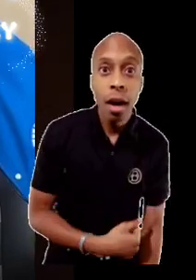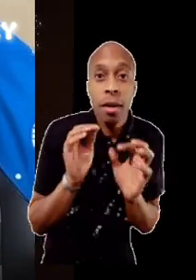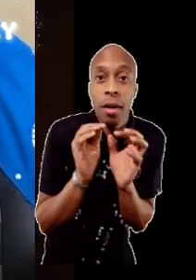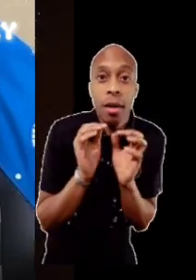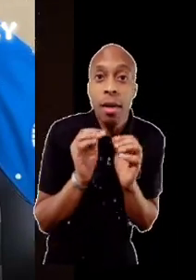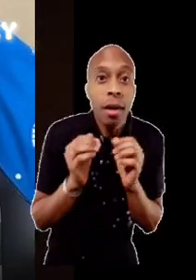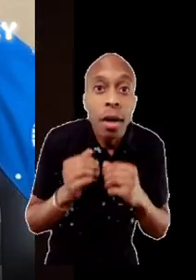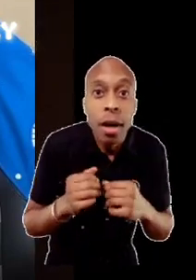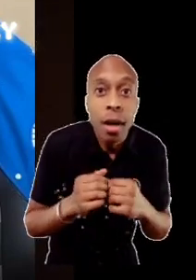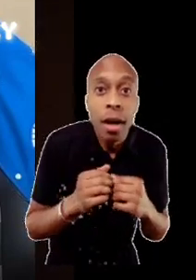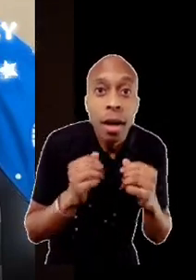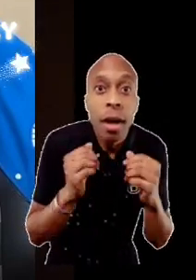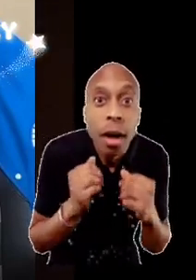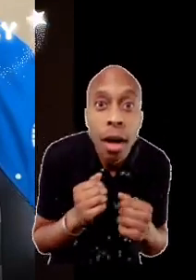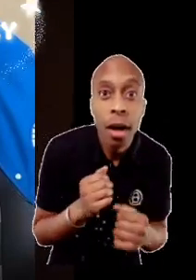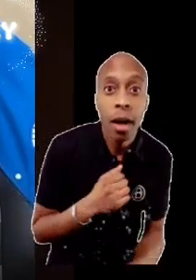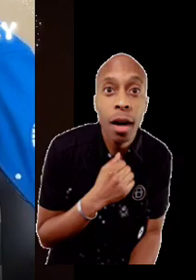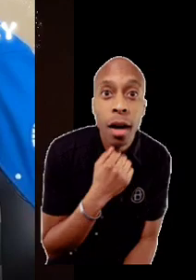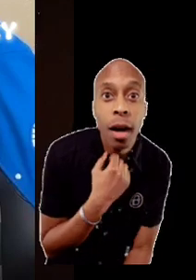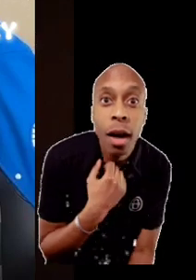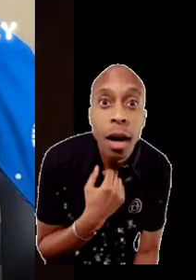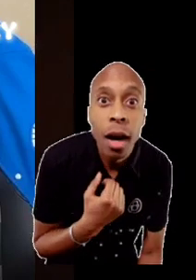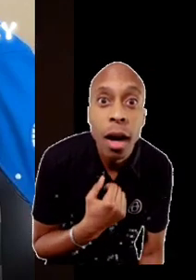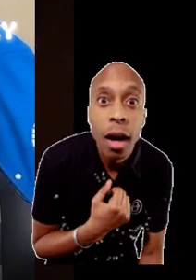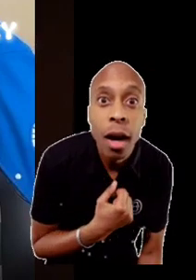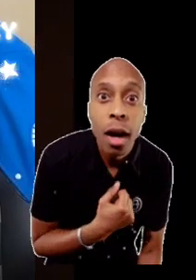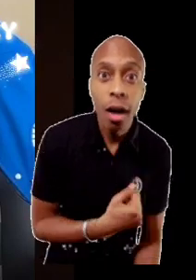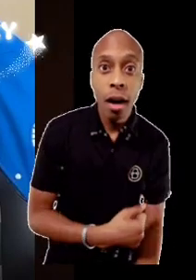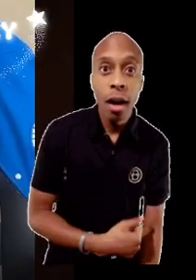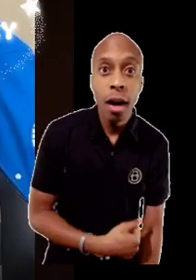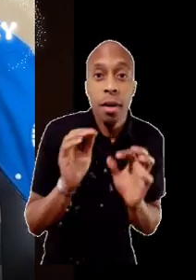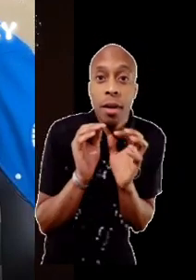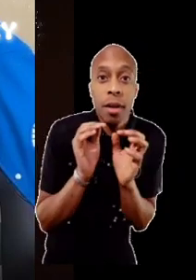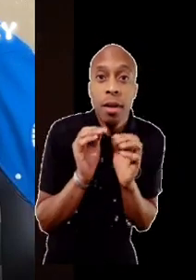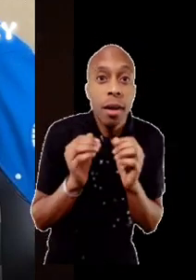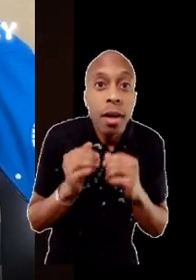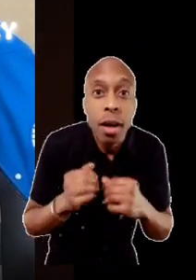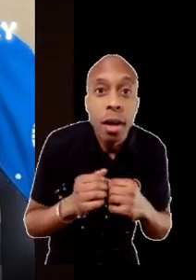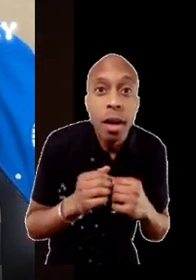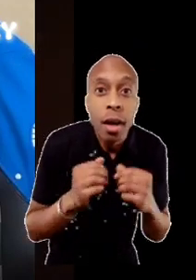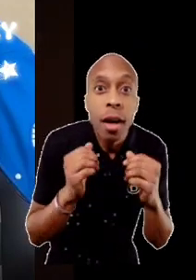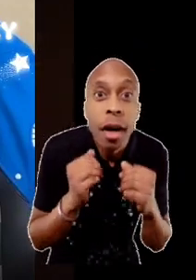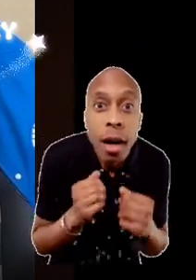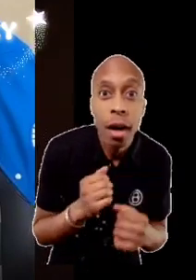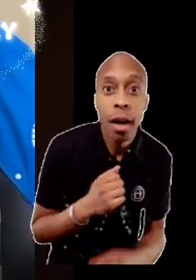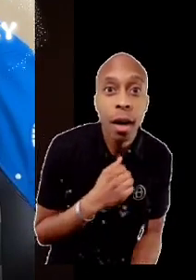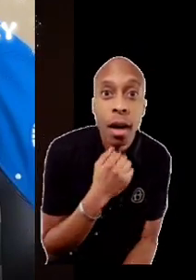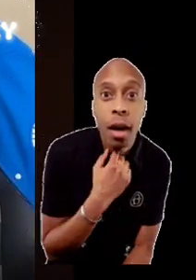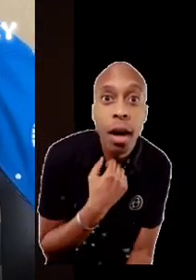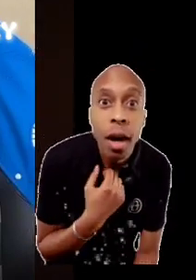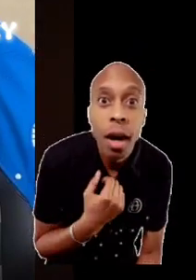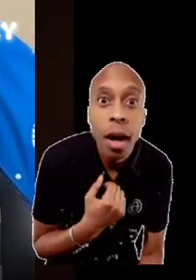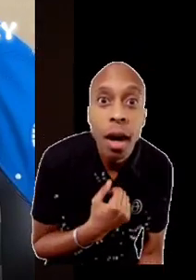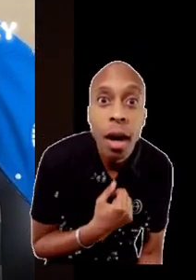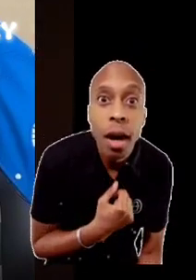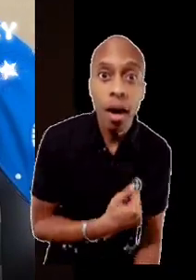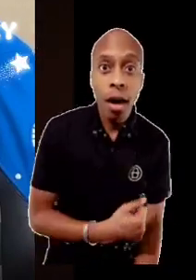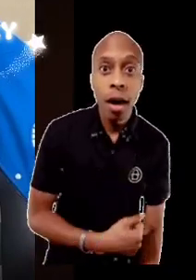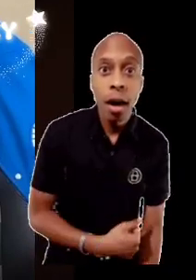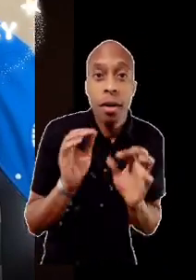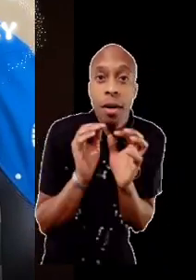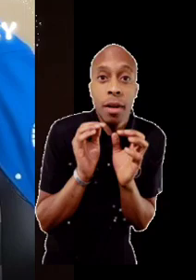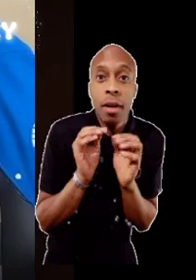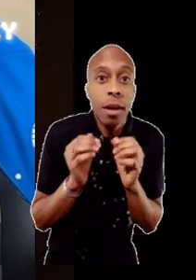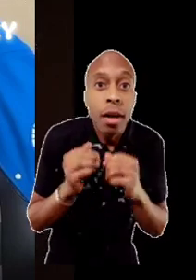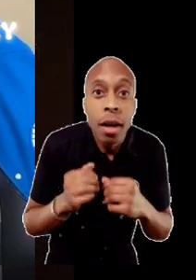never know. Because I'm not deaf. I had a choice. I saw the